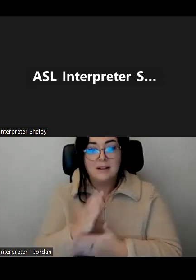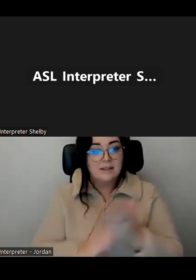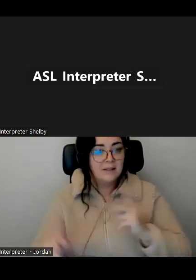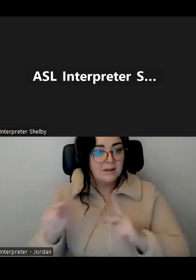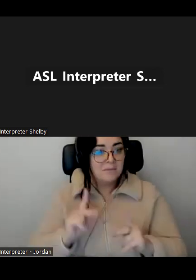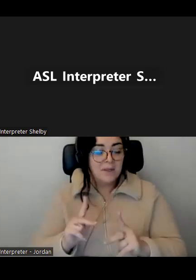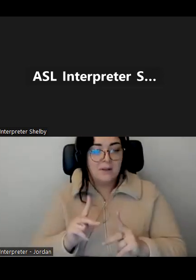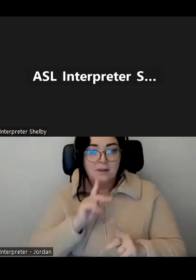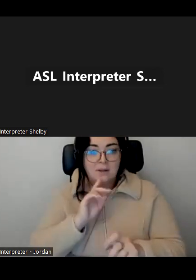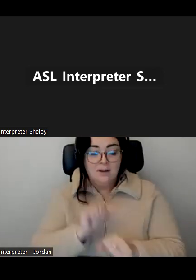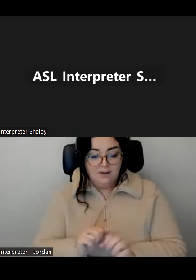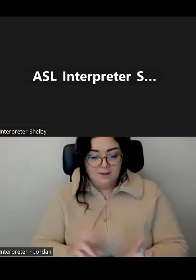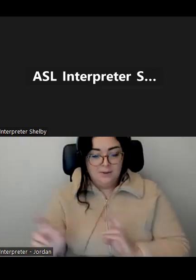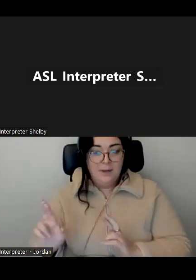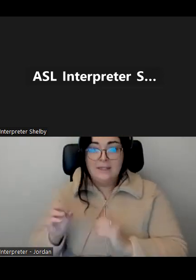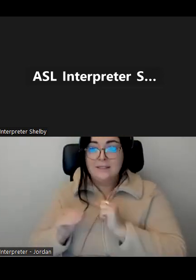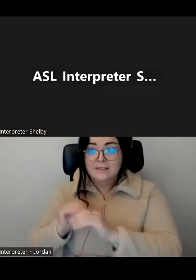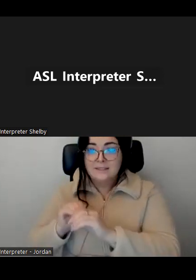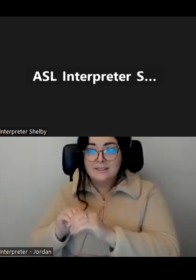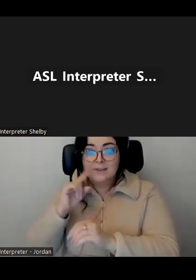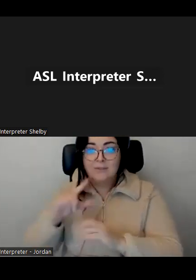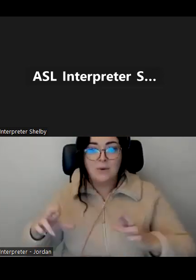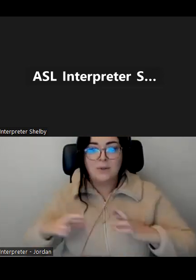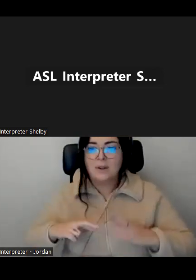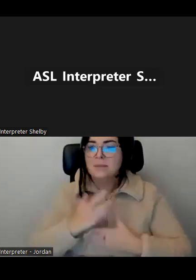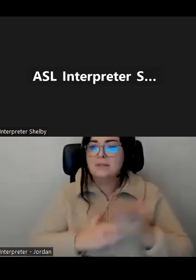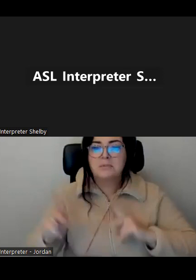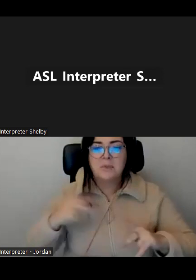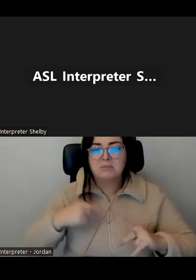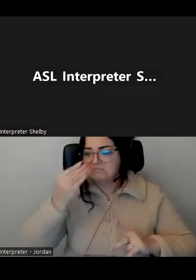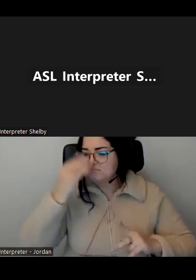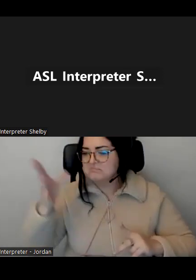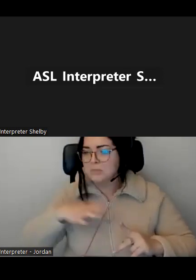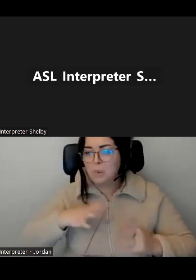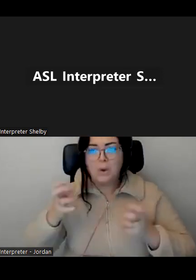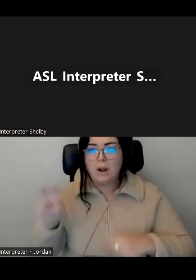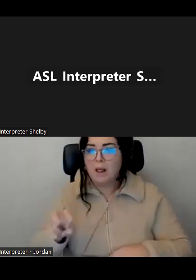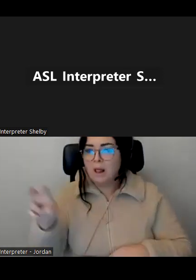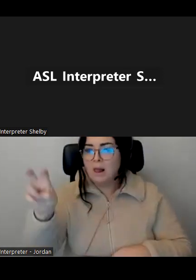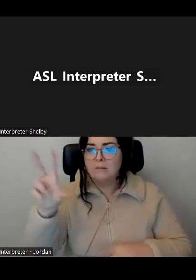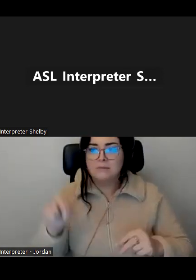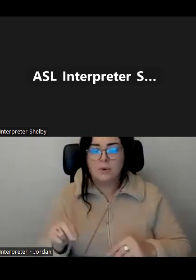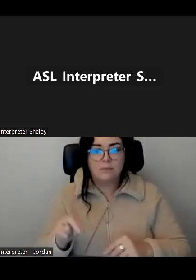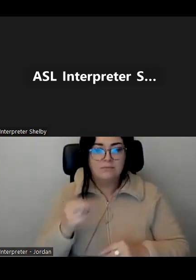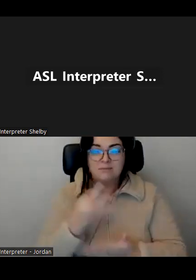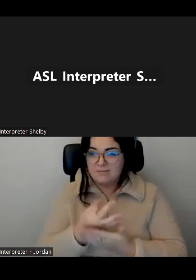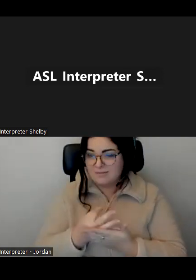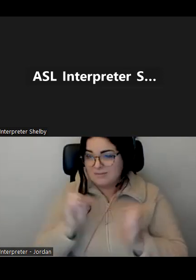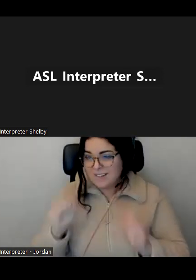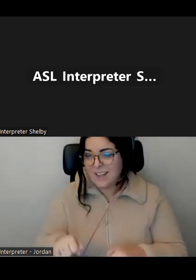part of their retirement plan. For other people, they may not be interested in traveling, or it may not be financially